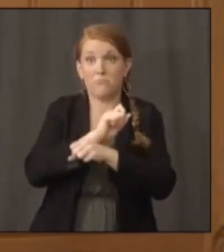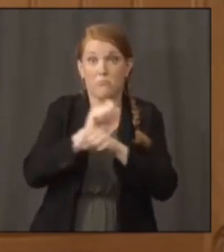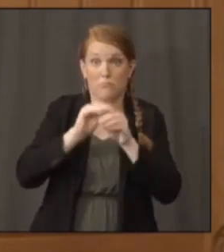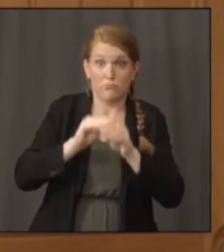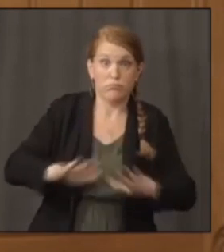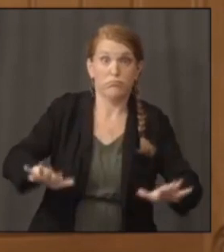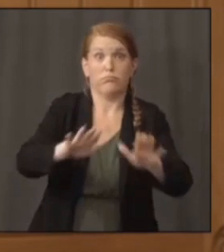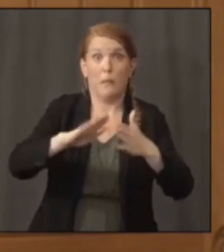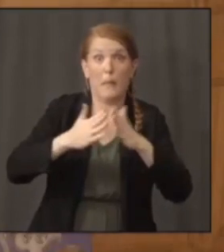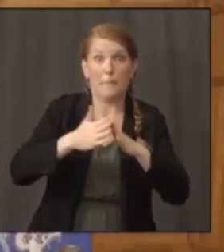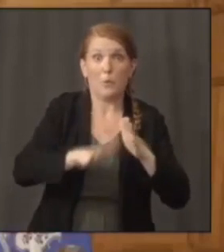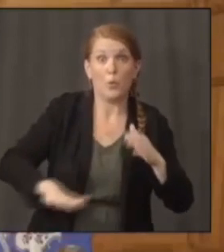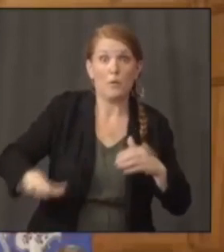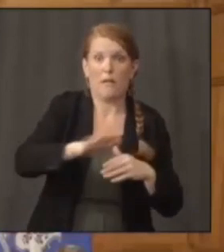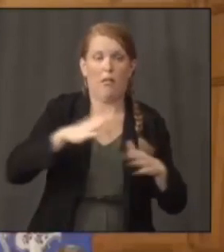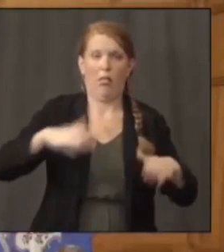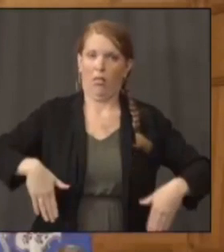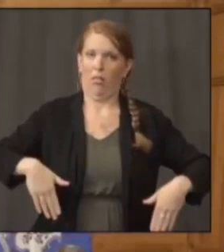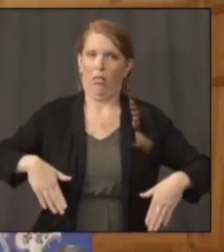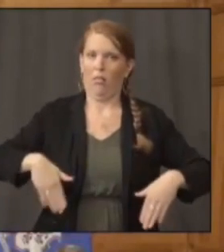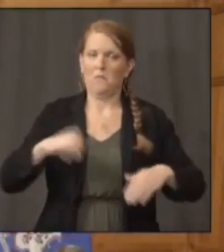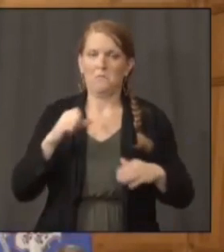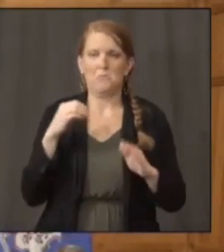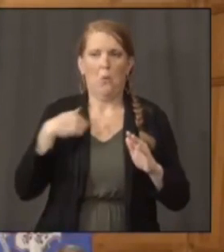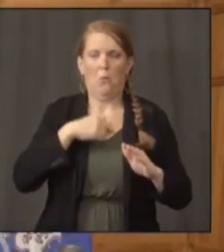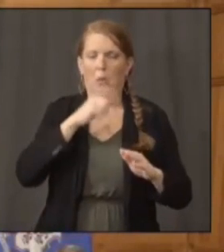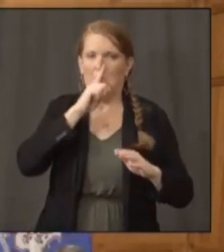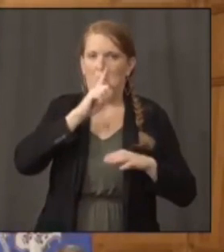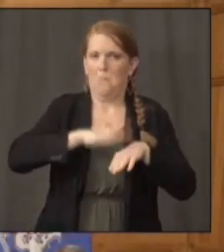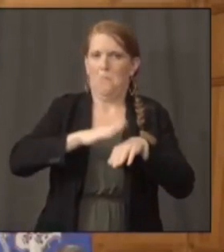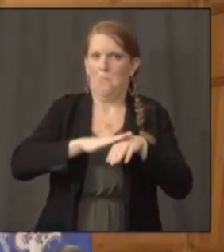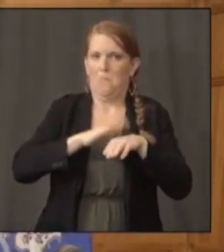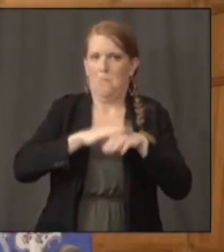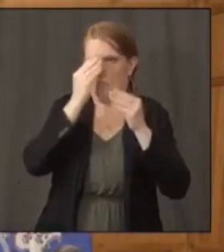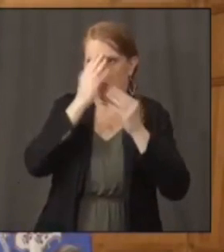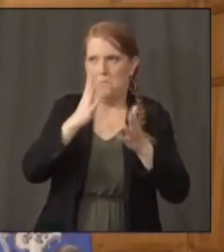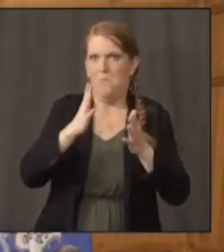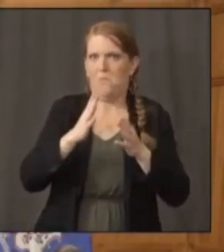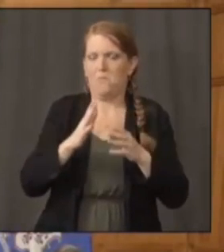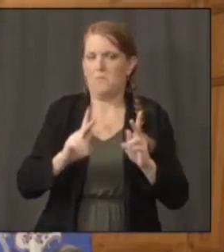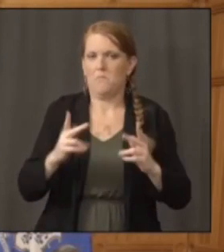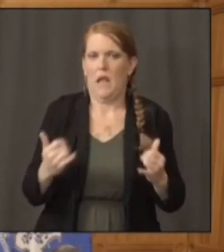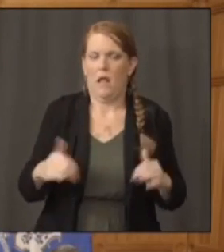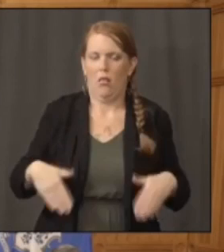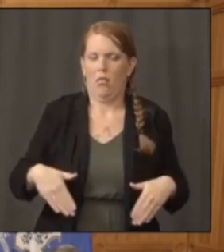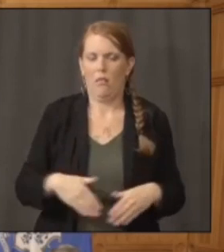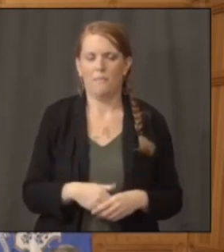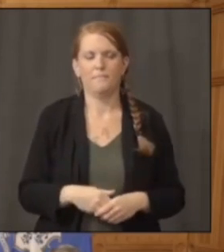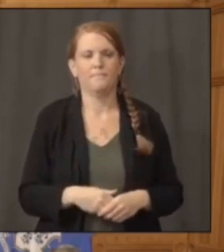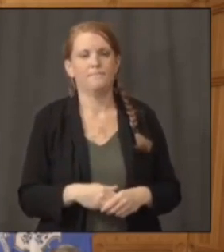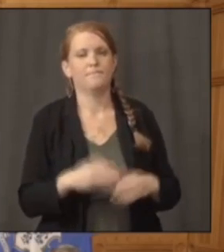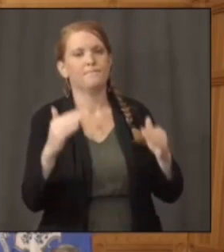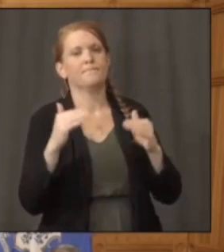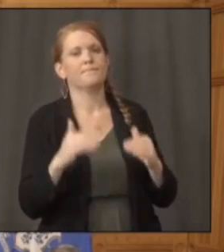spread. Okay, thank you very much. Those are my questions. Connecticut Public Media.